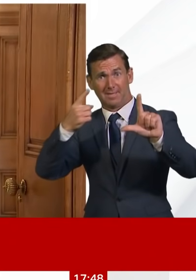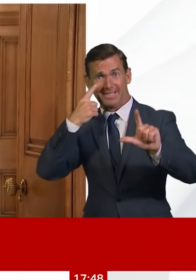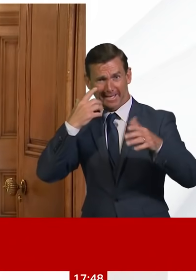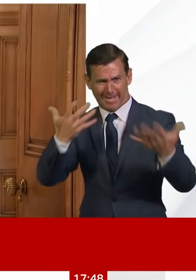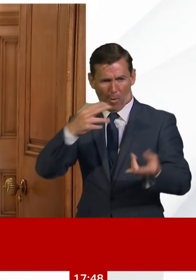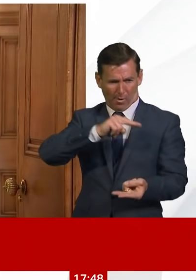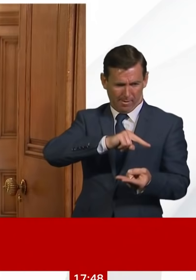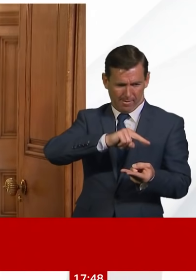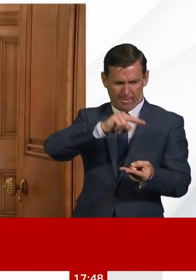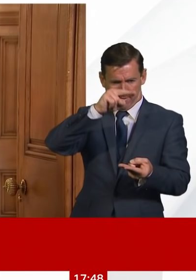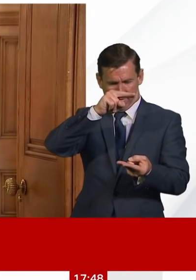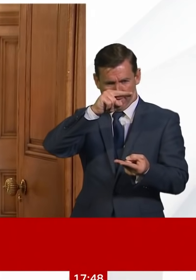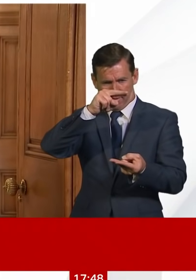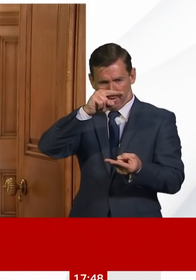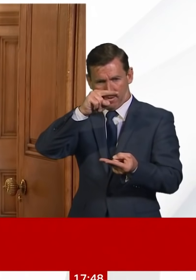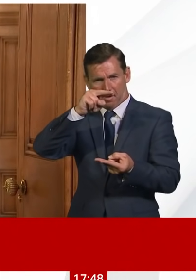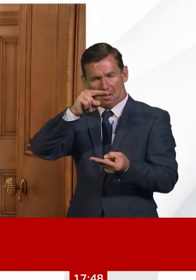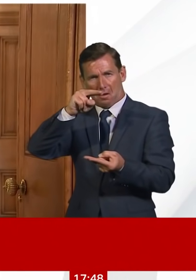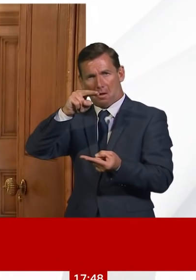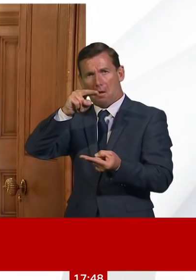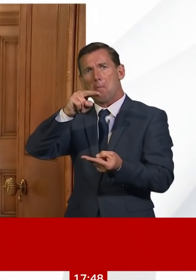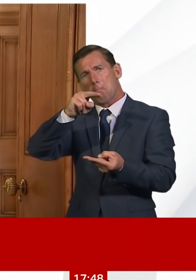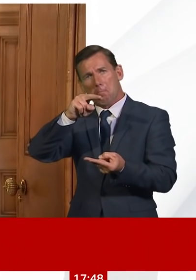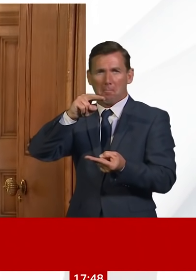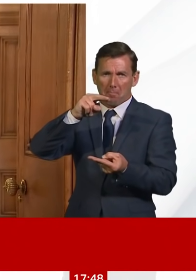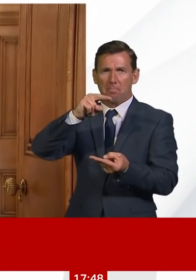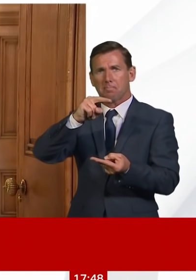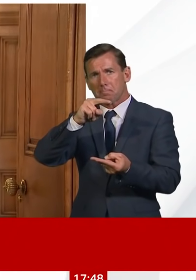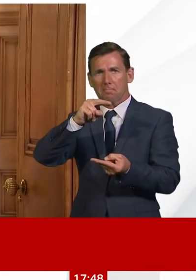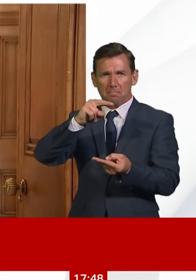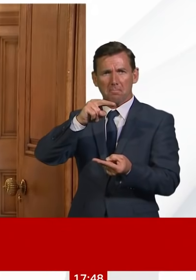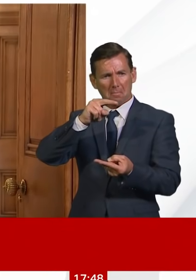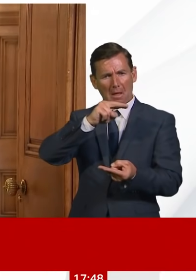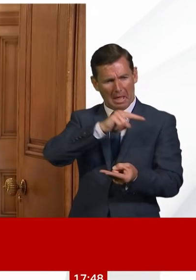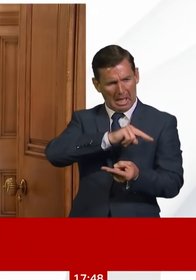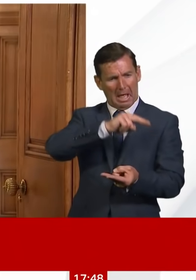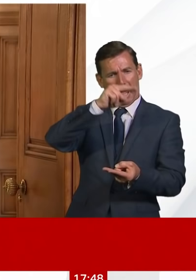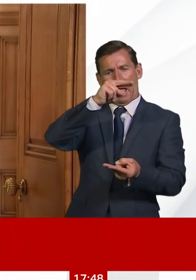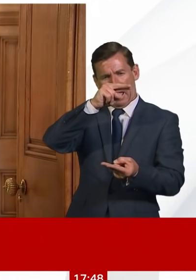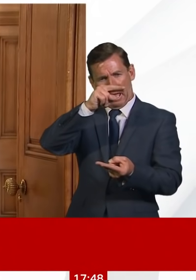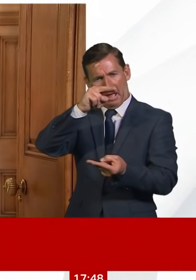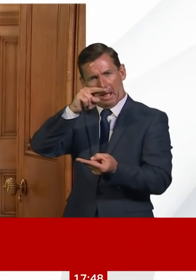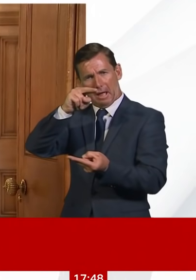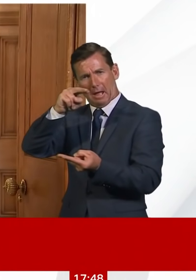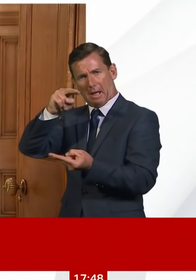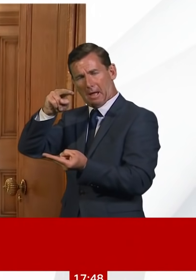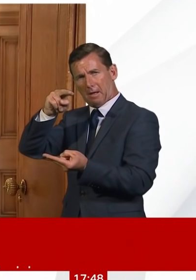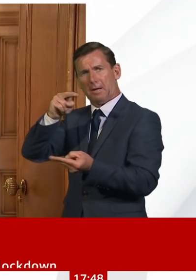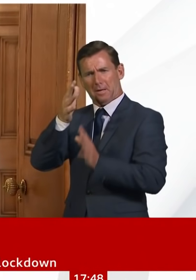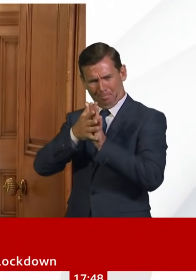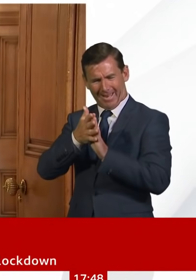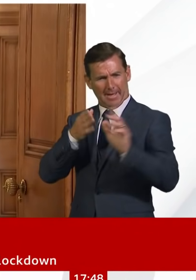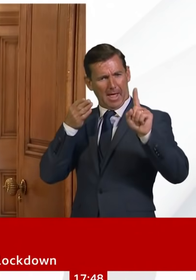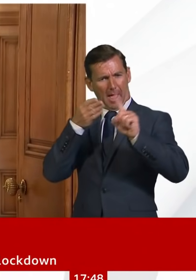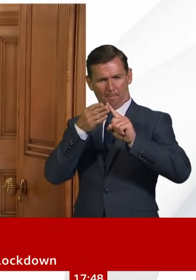flat, and there are some. That means that we have achieved that